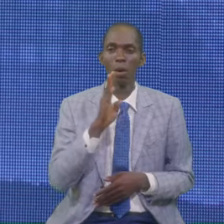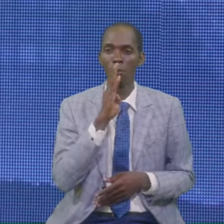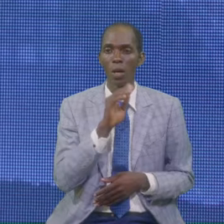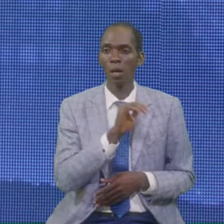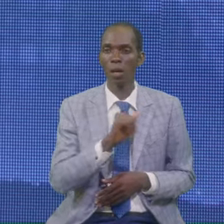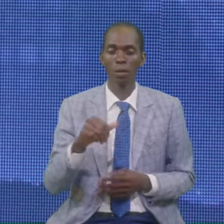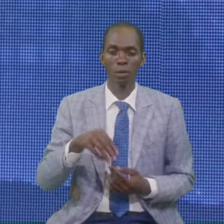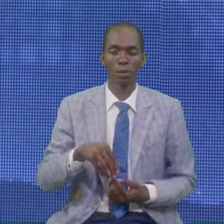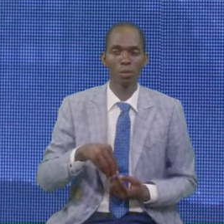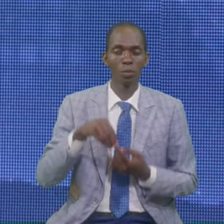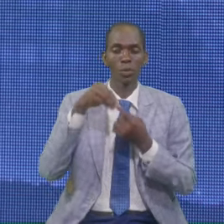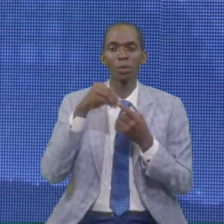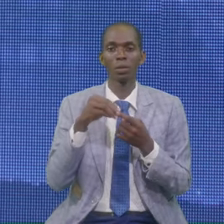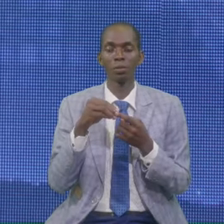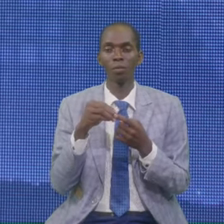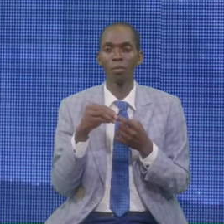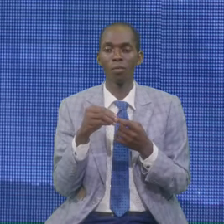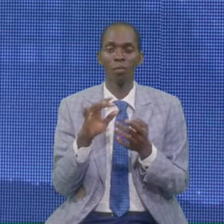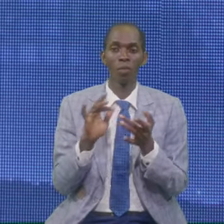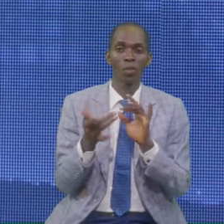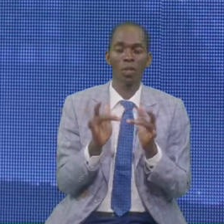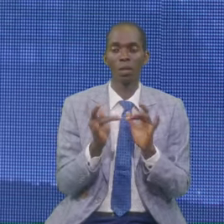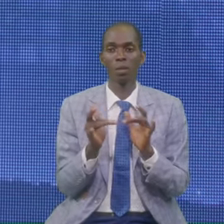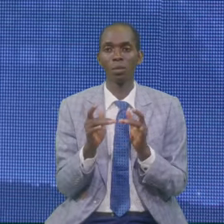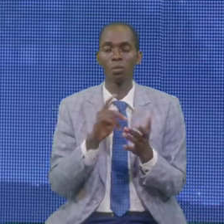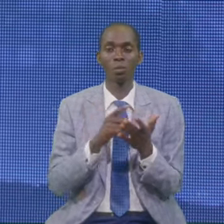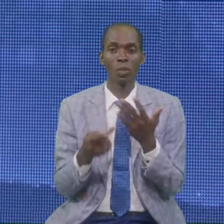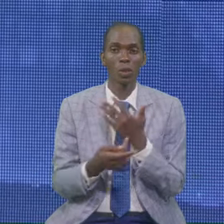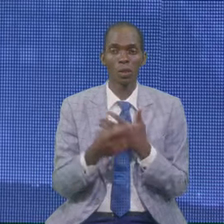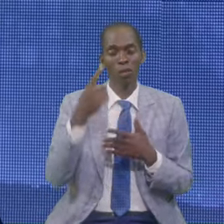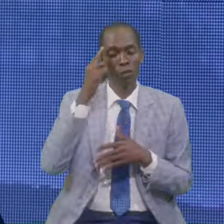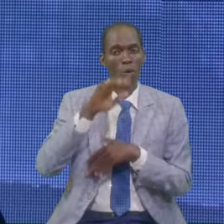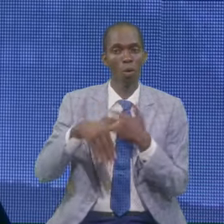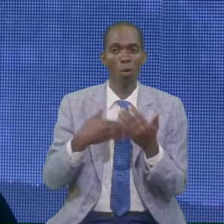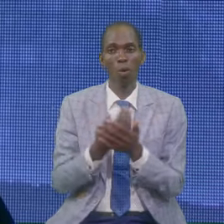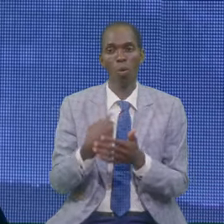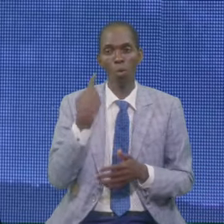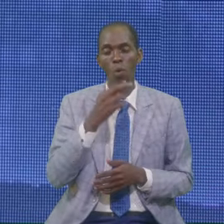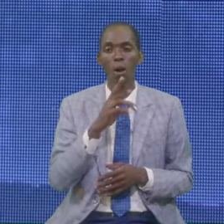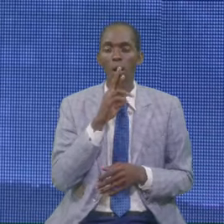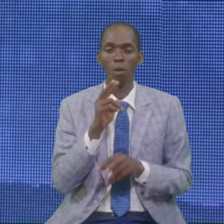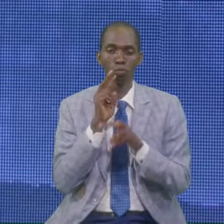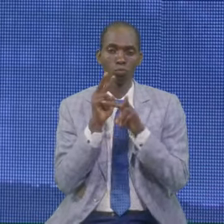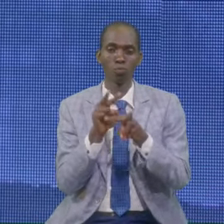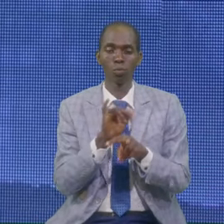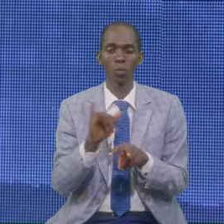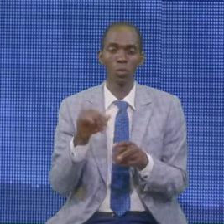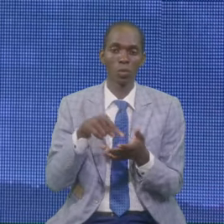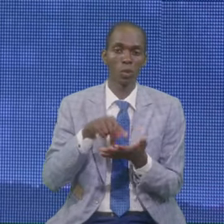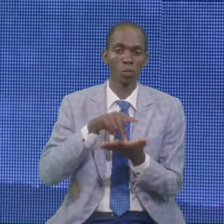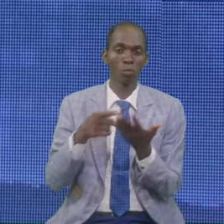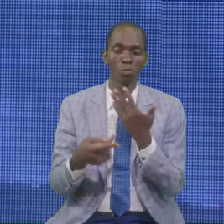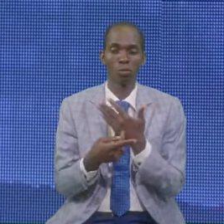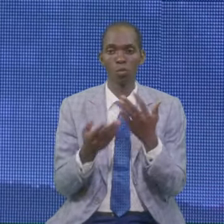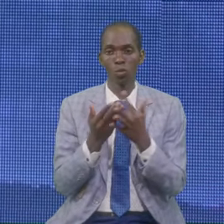banquet for all those watching online who gave their lives to Christ